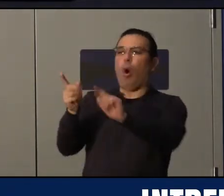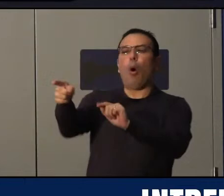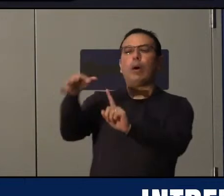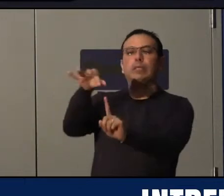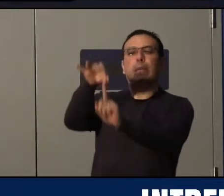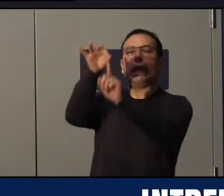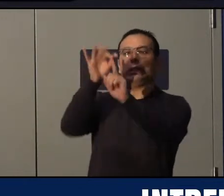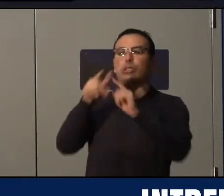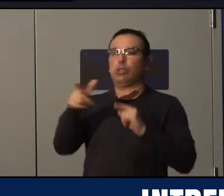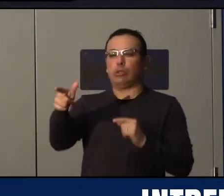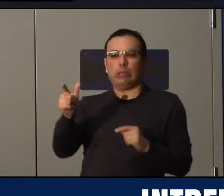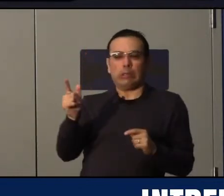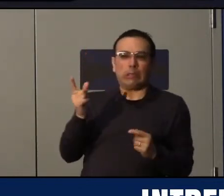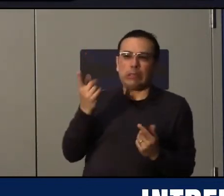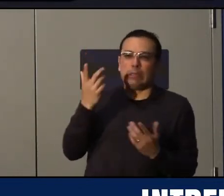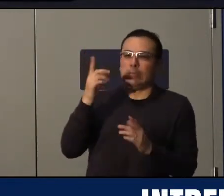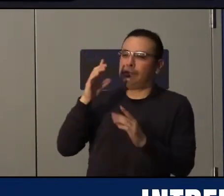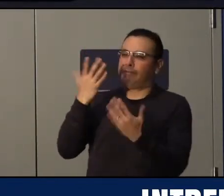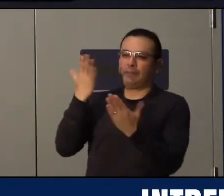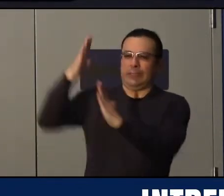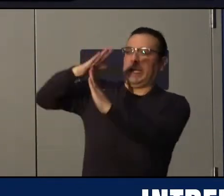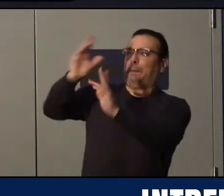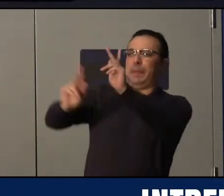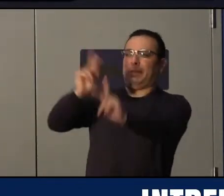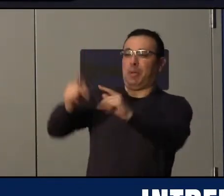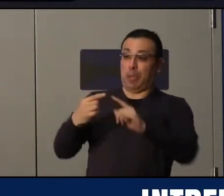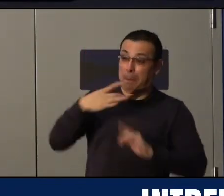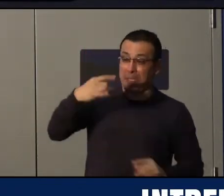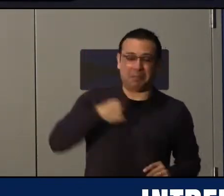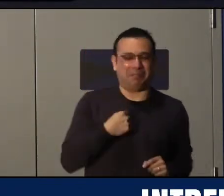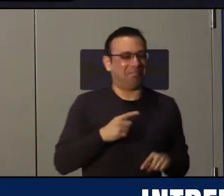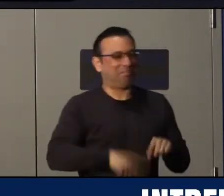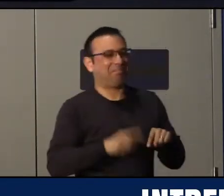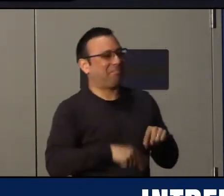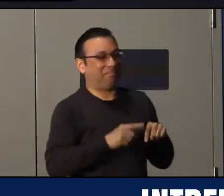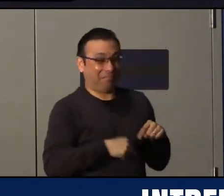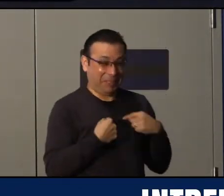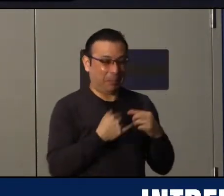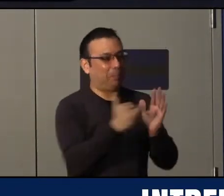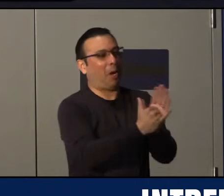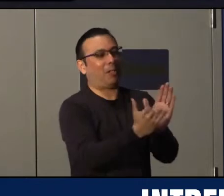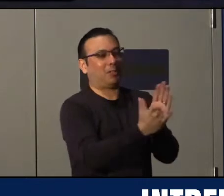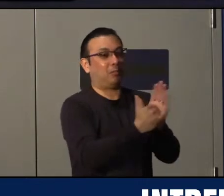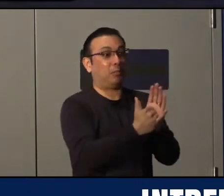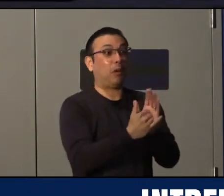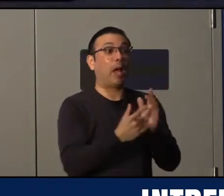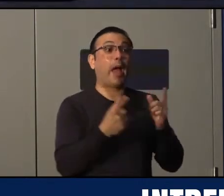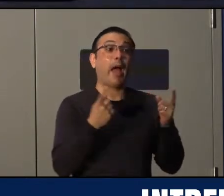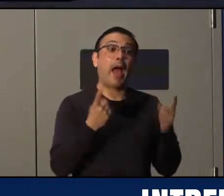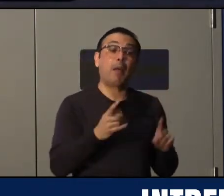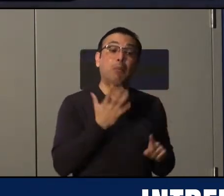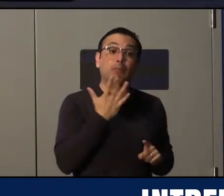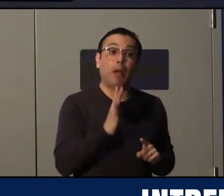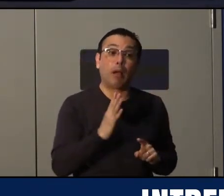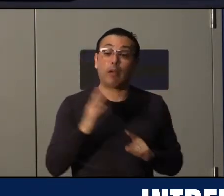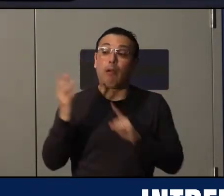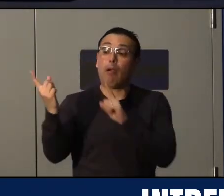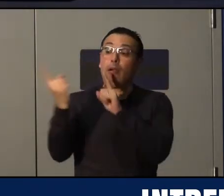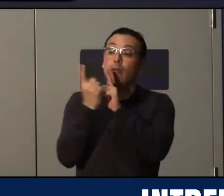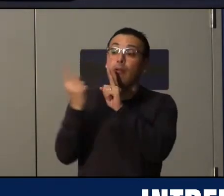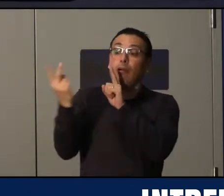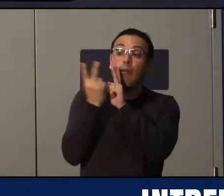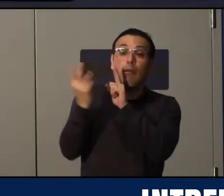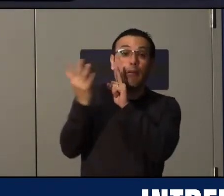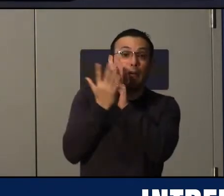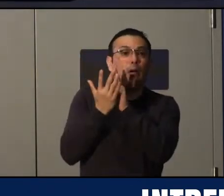would they ever pick me? And very thankful to some folks that I consider to be mentors who did nothing more than encourage me to pick up the